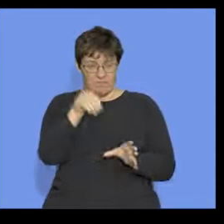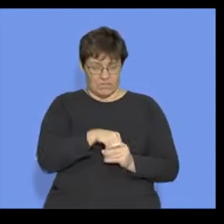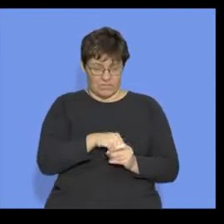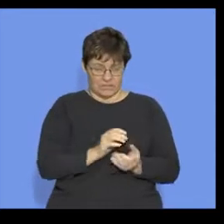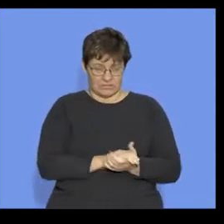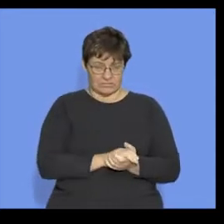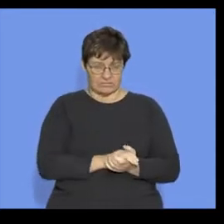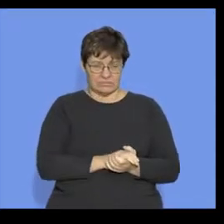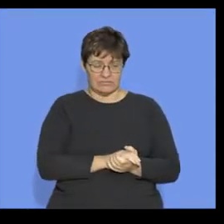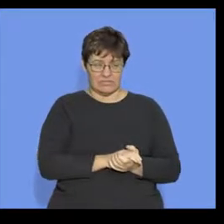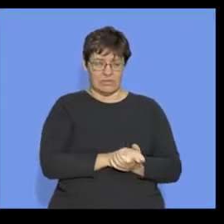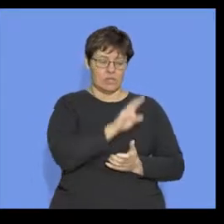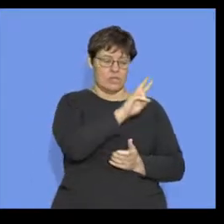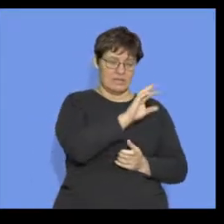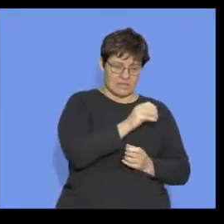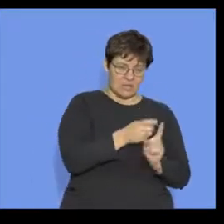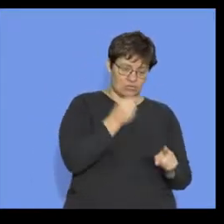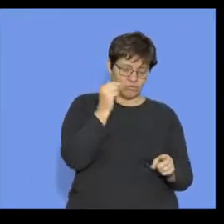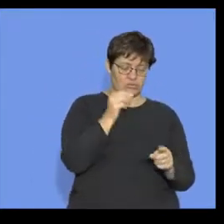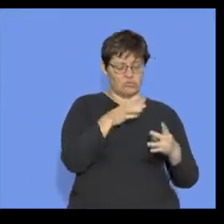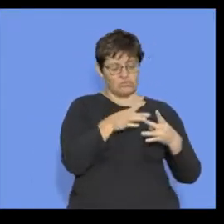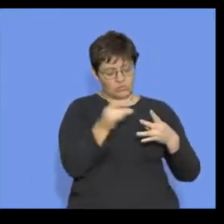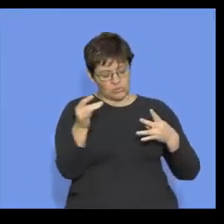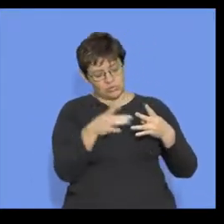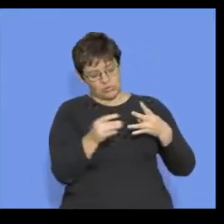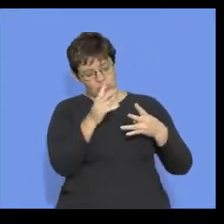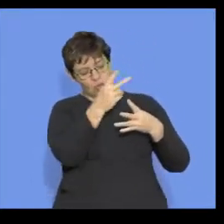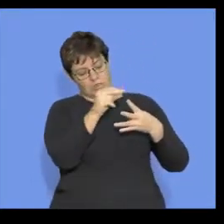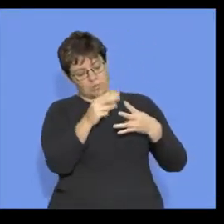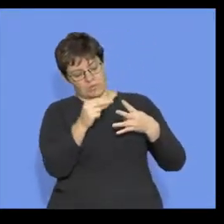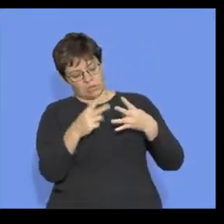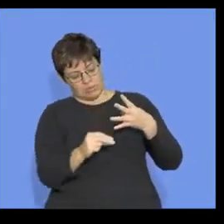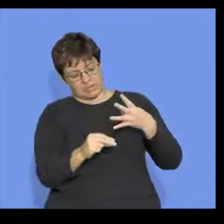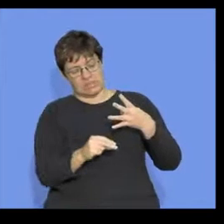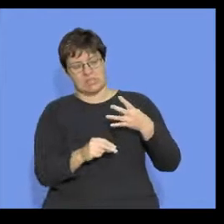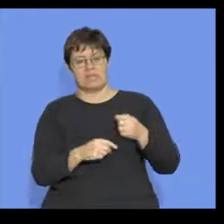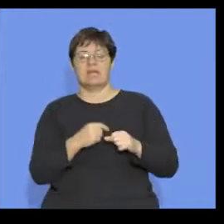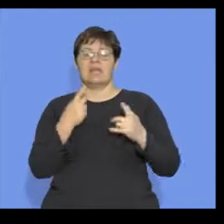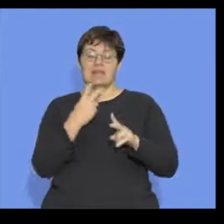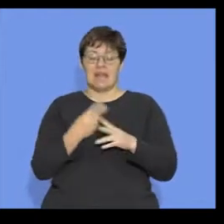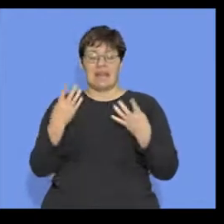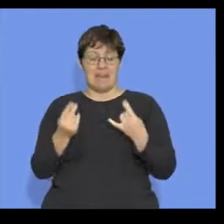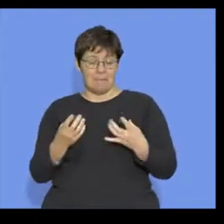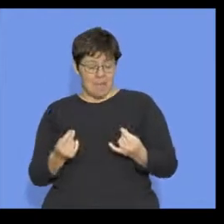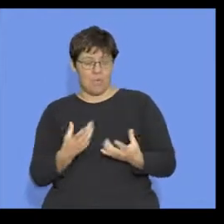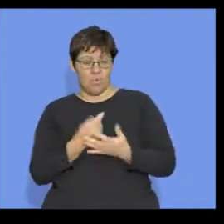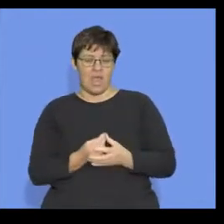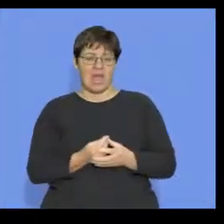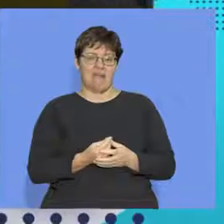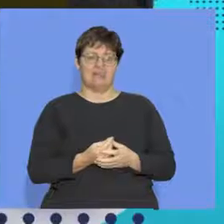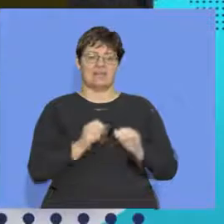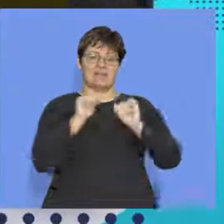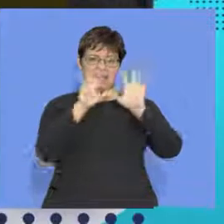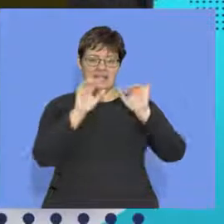10. Because we have 20 letters we can choose, another 20 for the second position, another 20 for the third